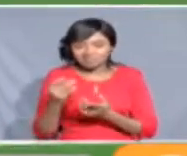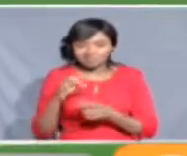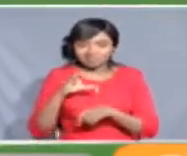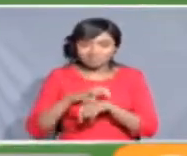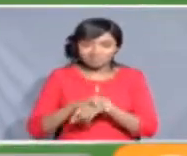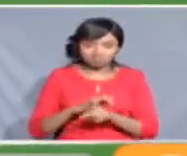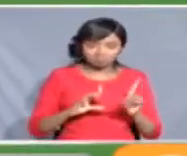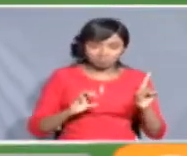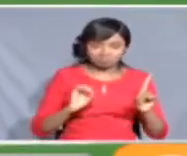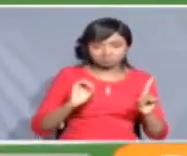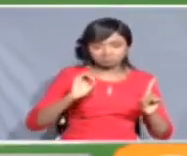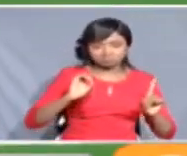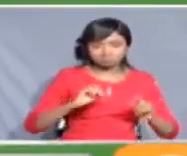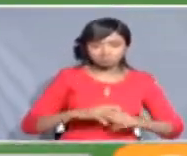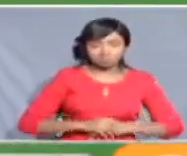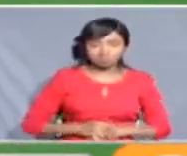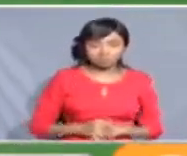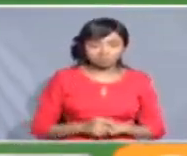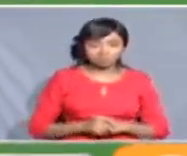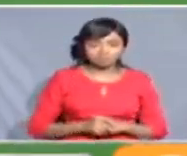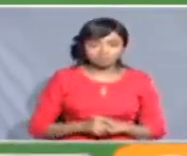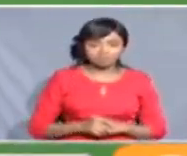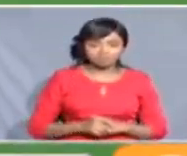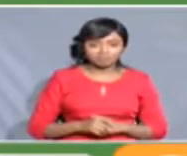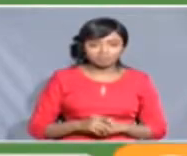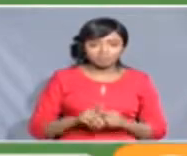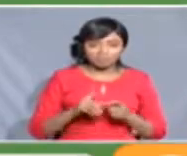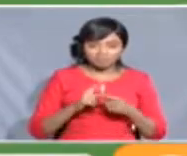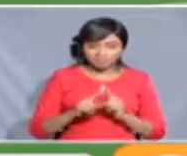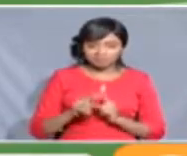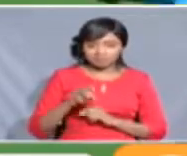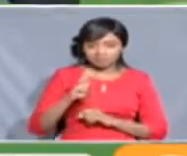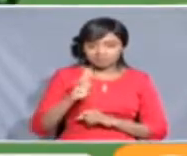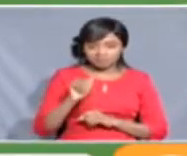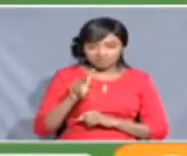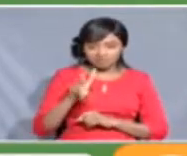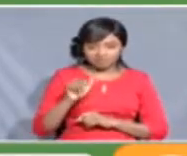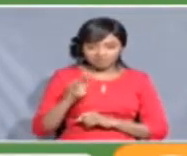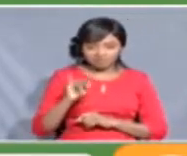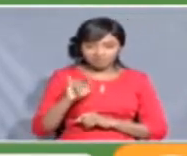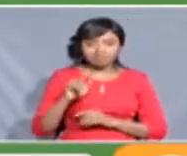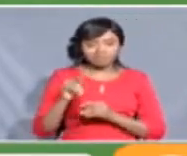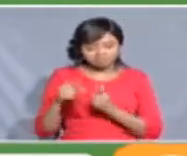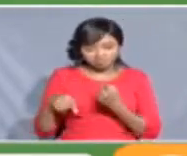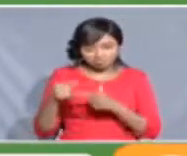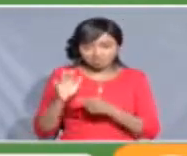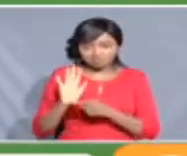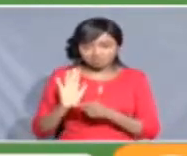to the Sports Authority of India. Medugula Bhavani netted the winner for her side.